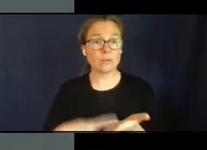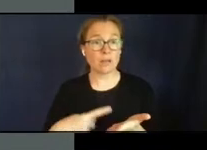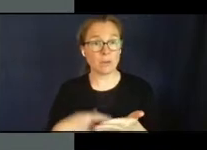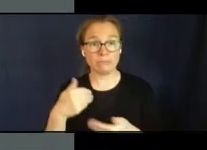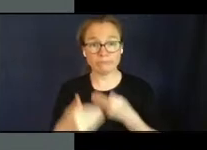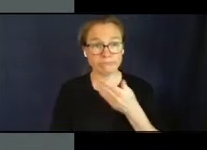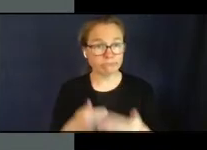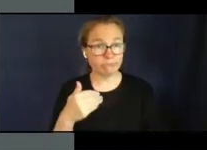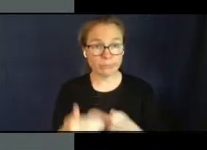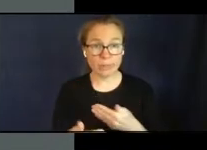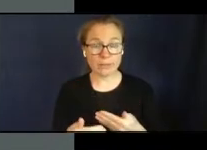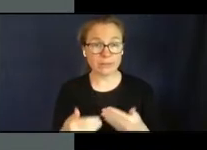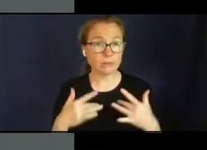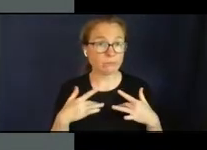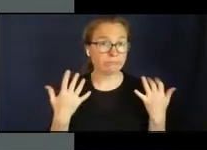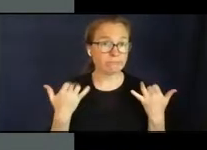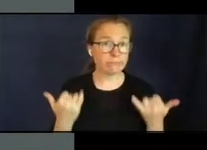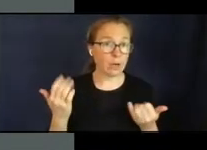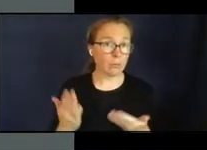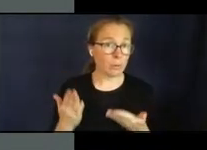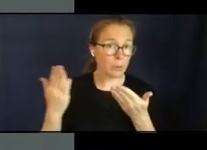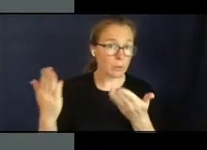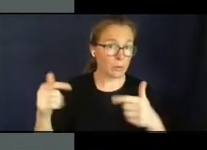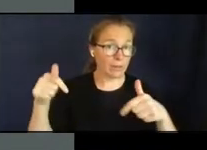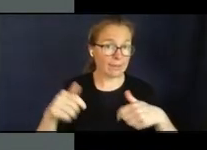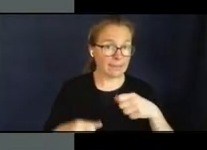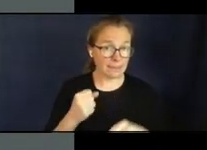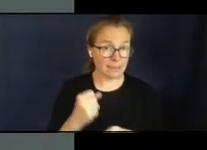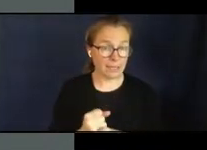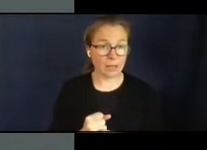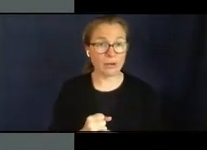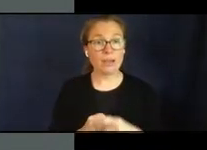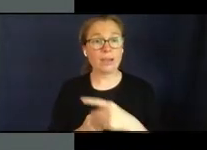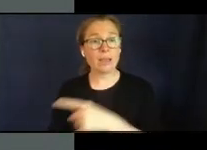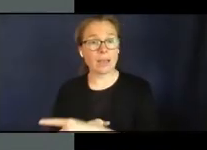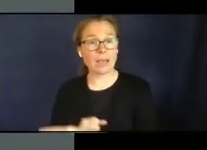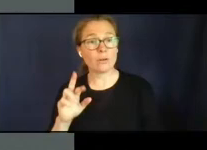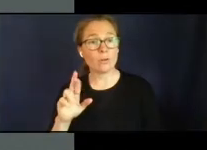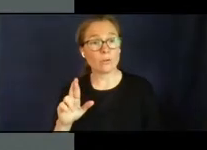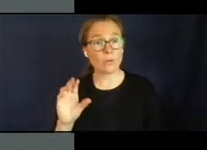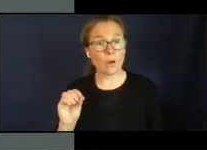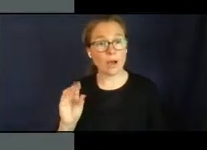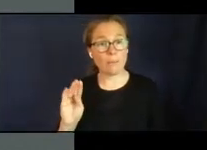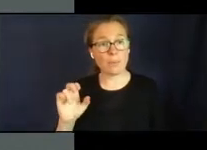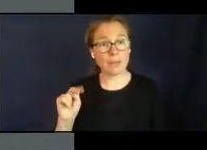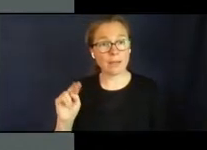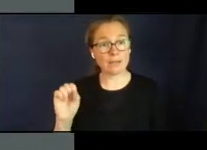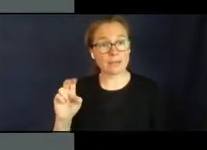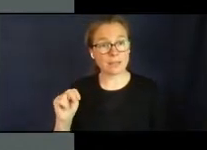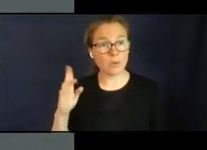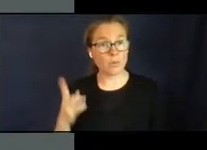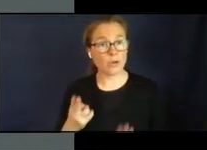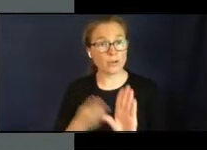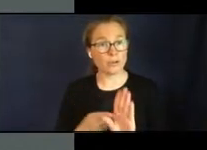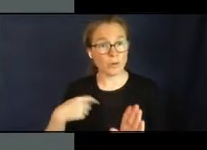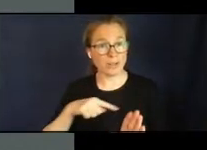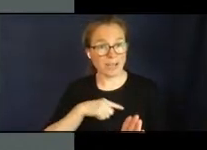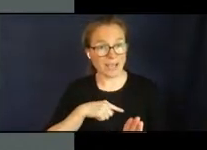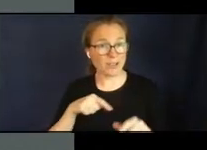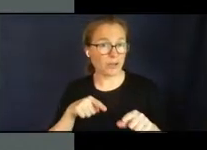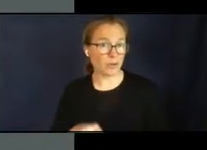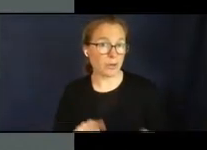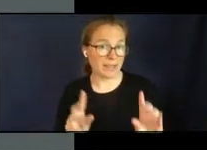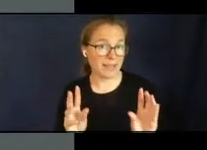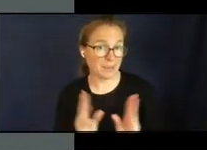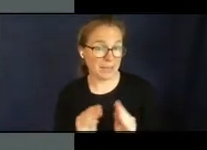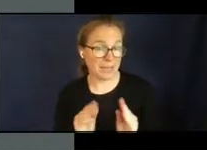for our proposal this year. I'm joined by Dr. David Robinson, who is always with us at these meetings, but who will